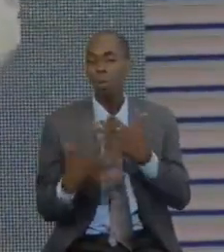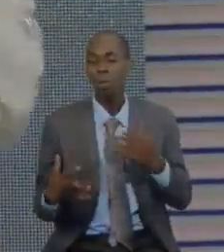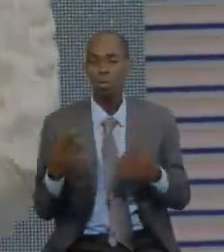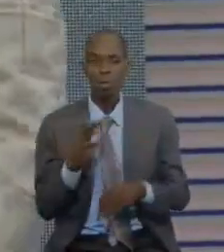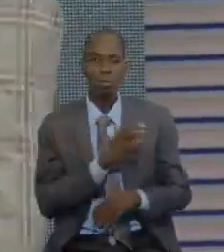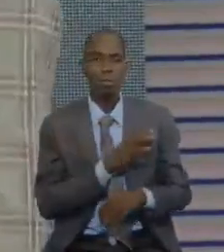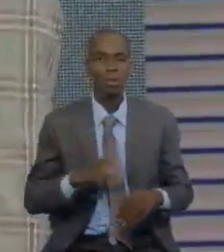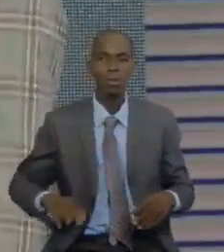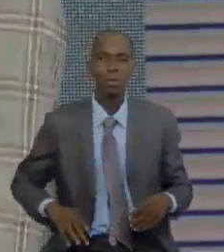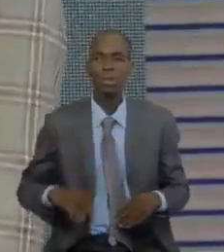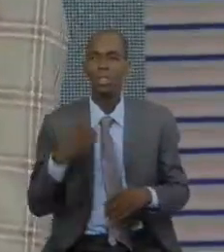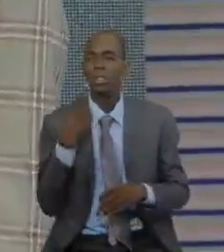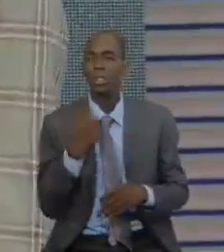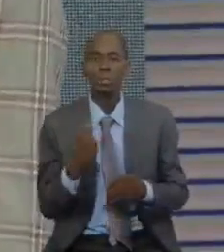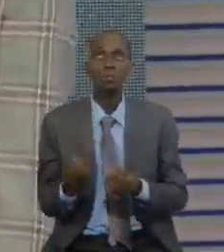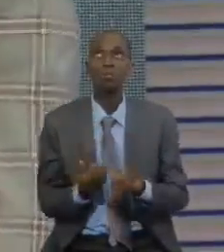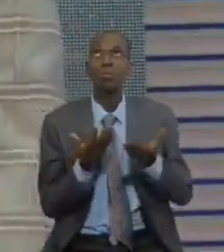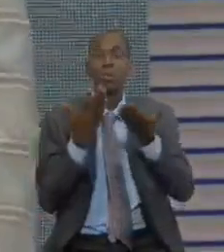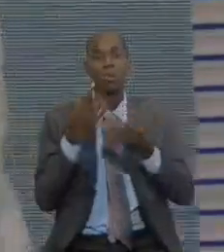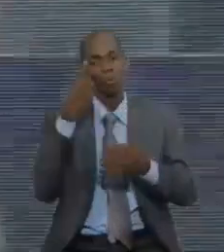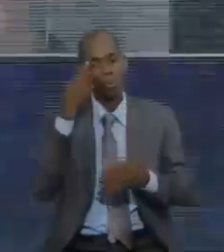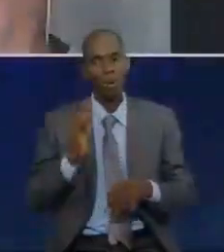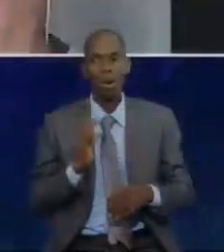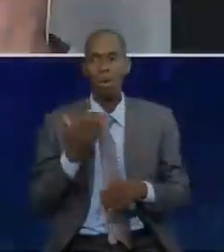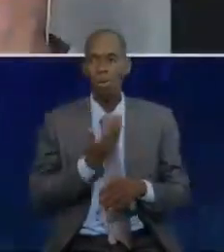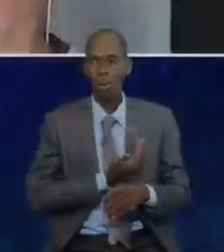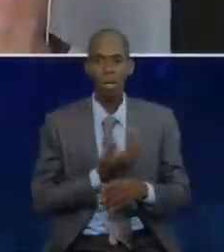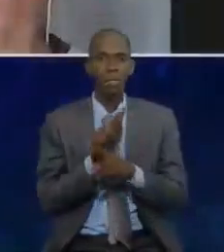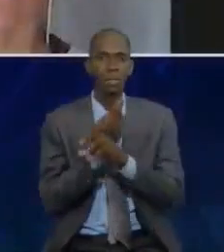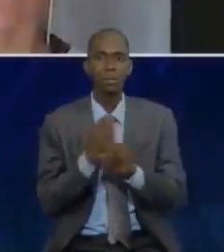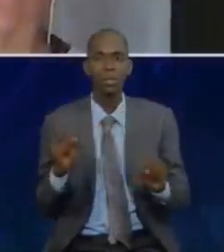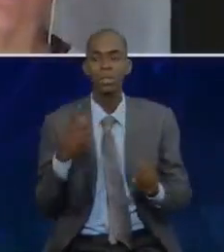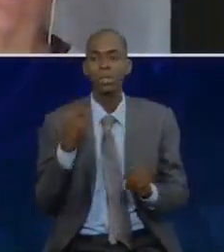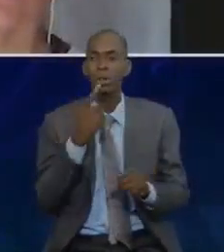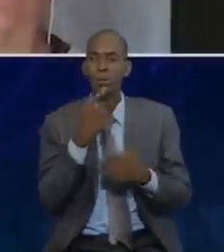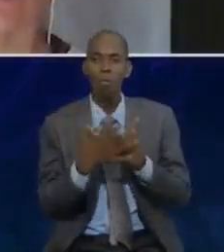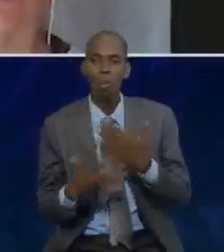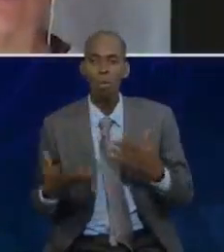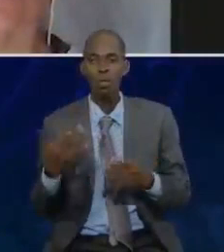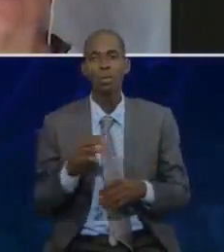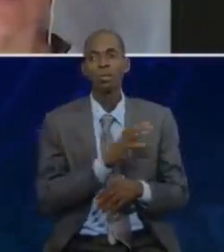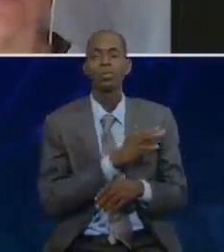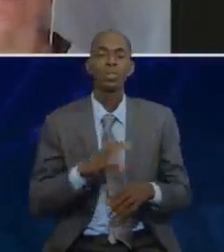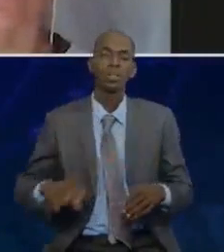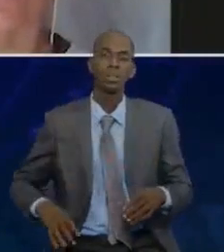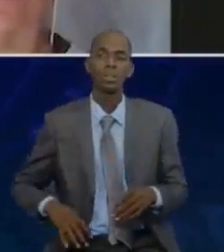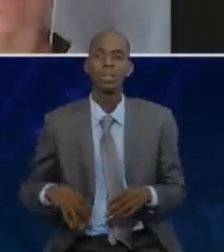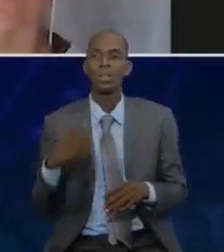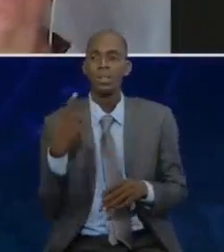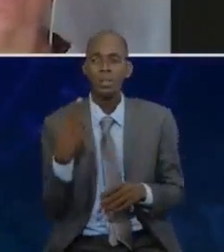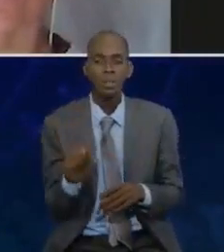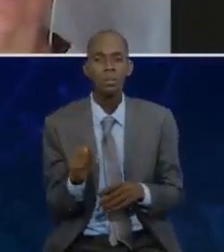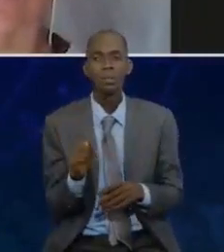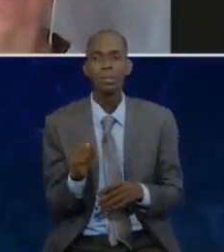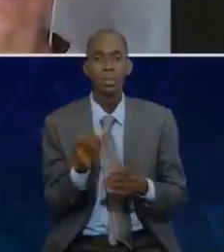de Christ. The sacrifice for our redemption. Le sacrifice pour notre the redemption. Blood of Christ. Le sang de Christ. That took